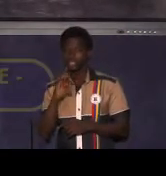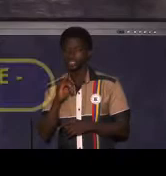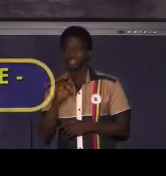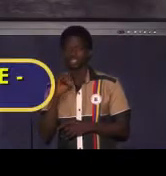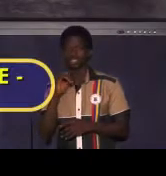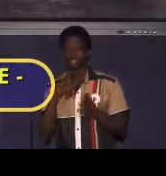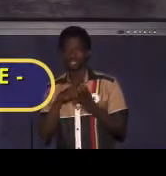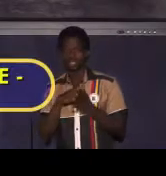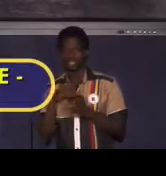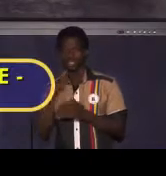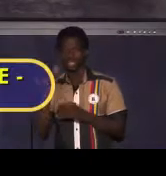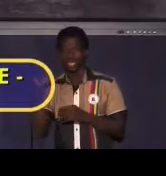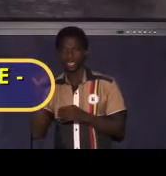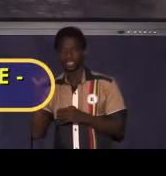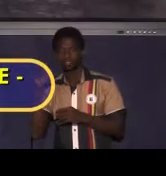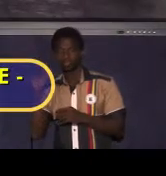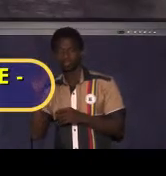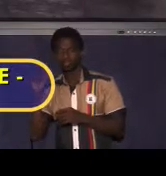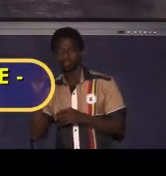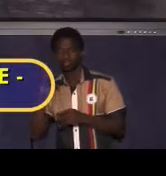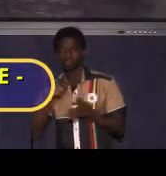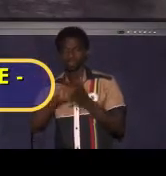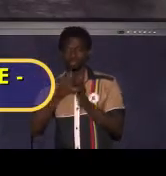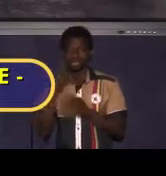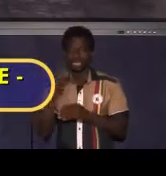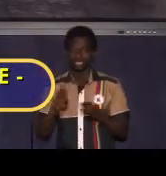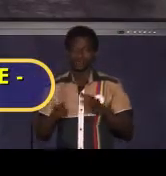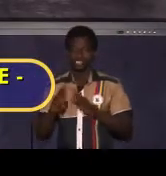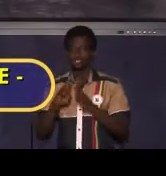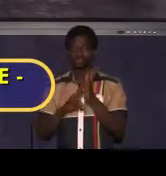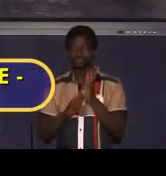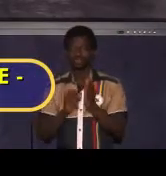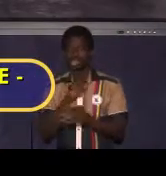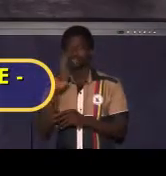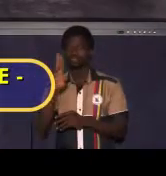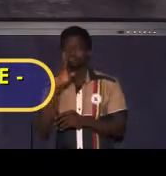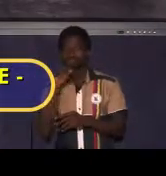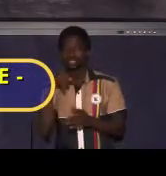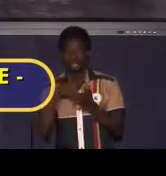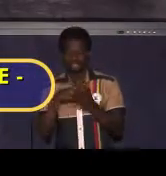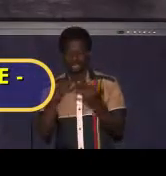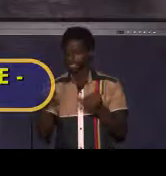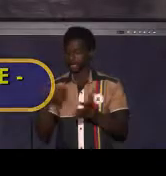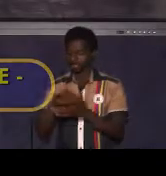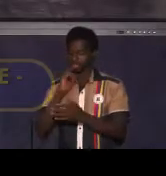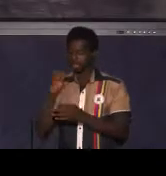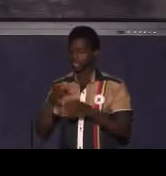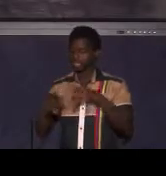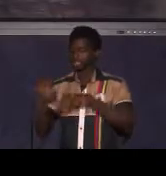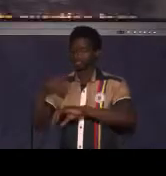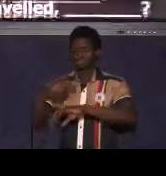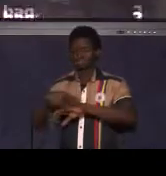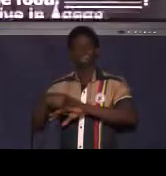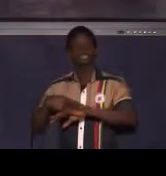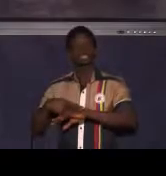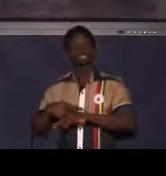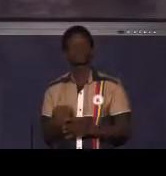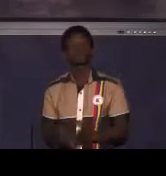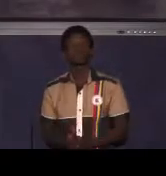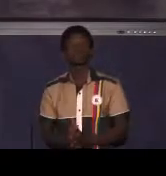you use pronouns. Those are the basic rules. And using the basic rules, now it's activity